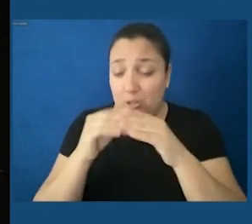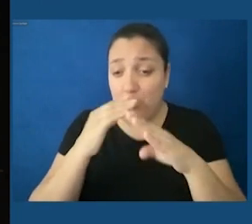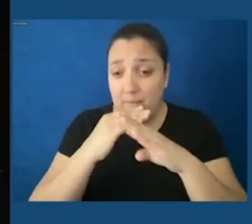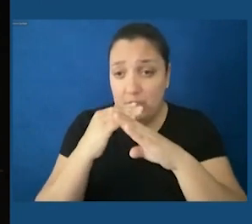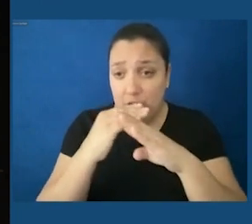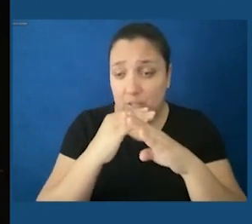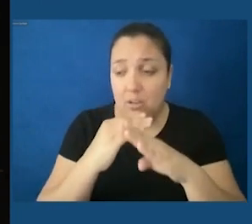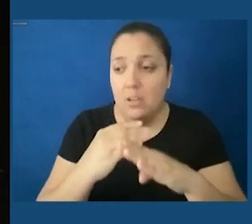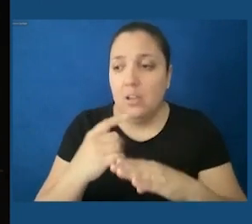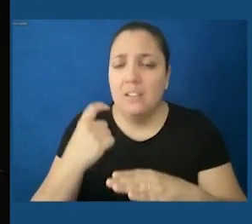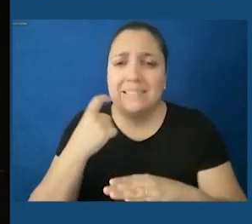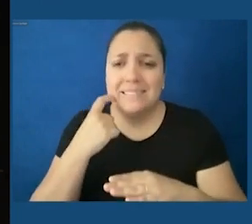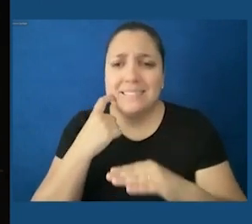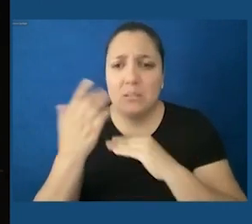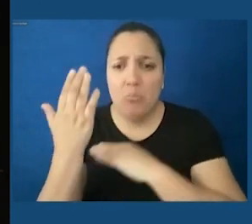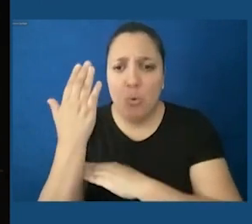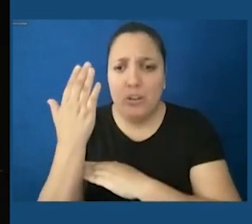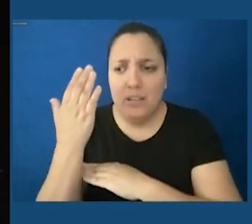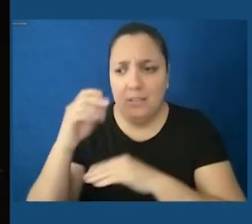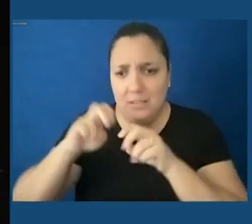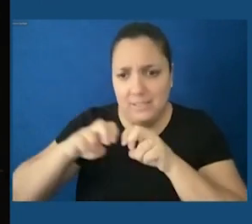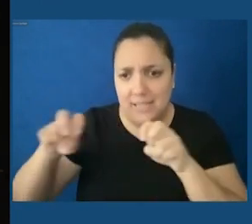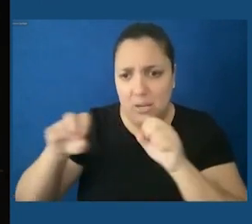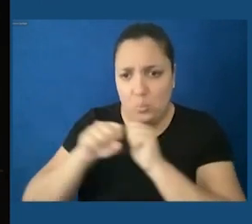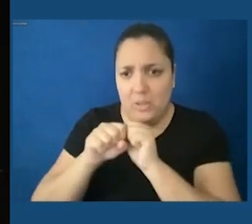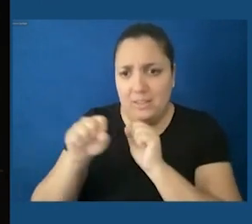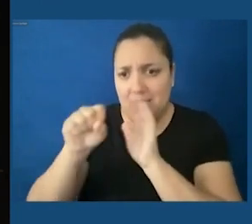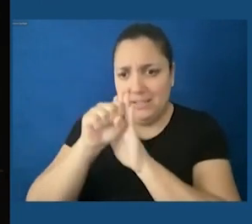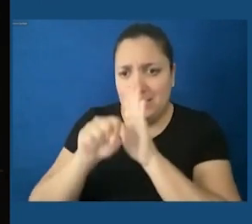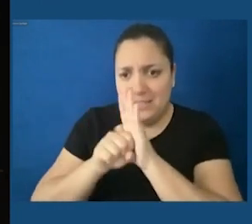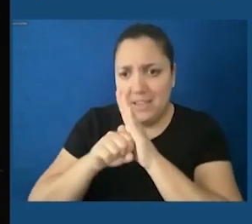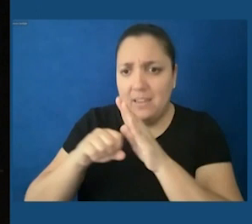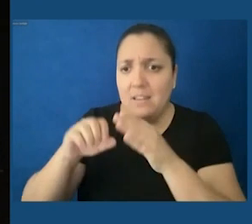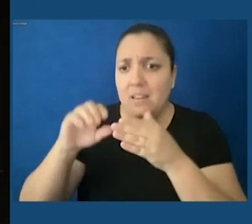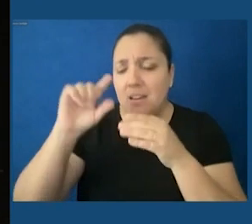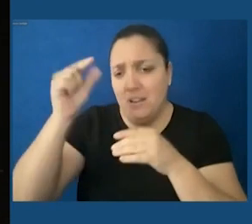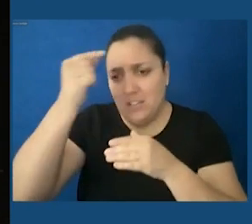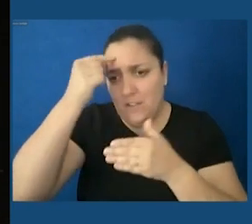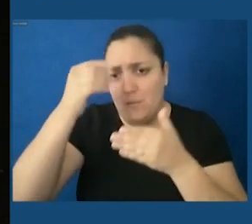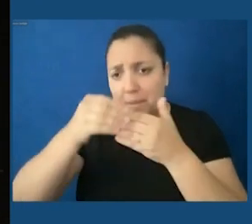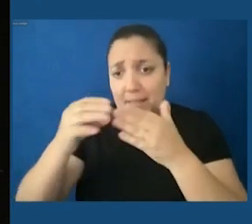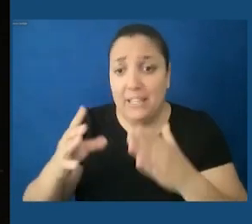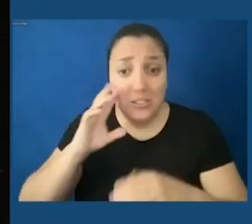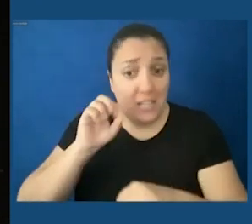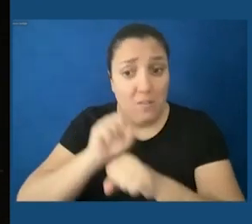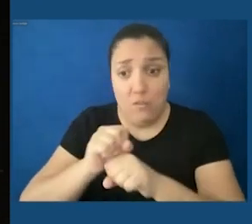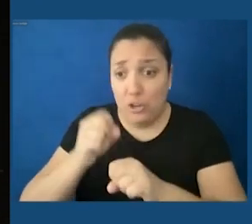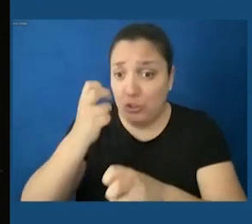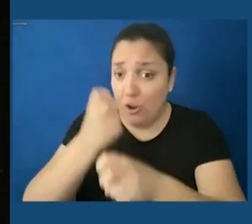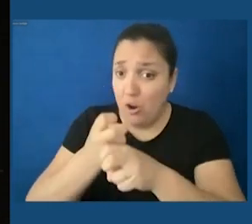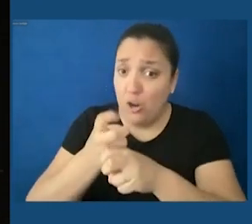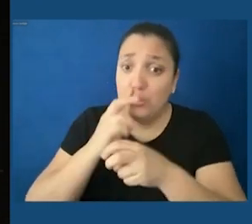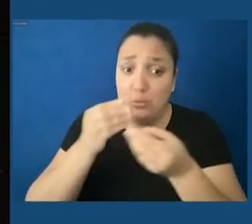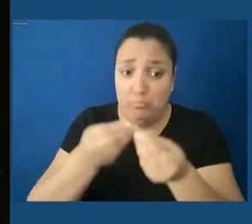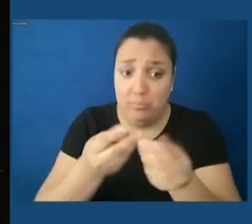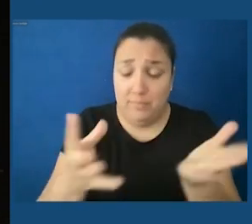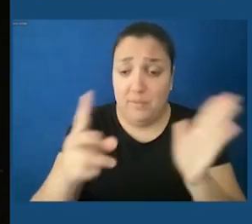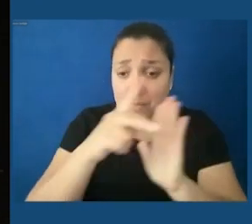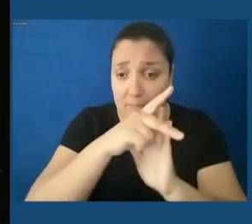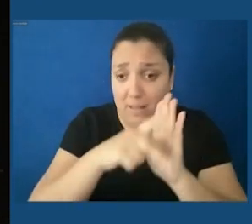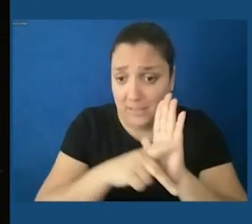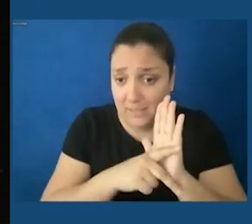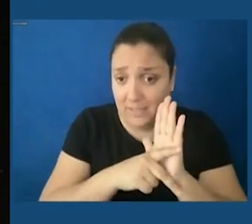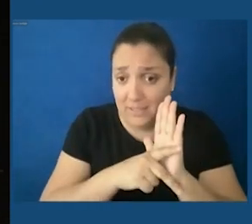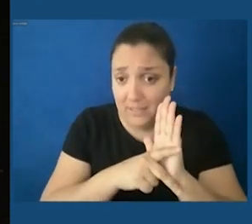This morning we had the panel with state government leaders who have worked very hard to establish and deploy policy, right? That would be